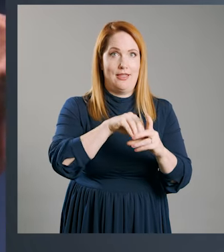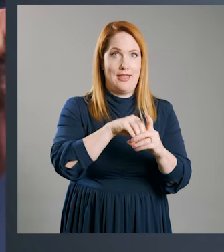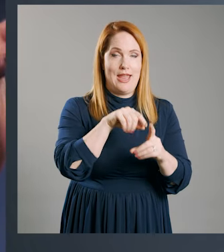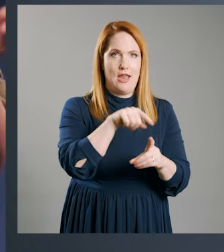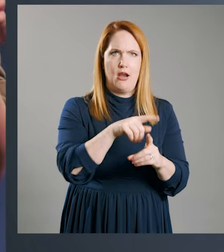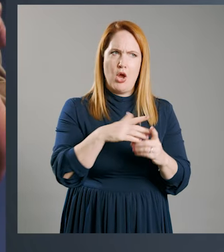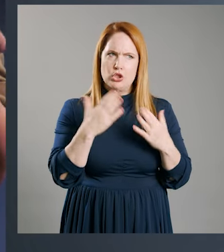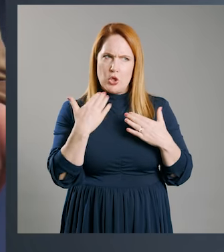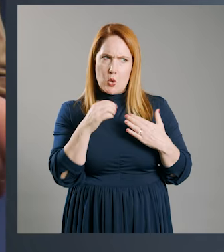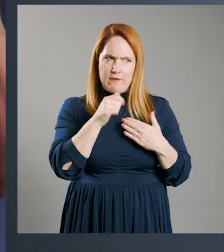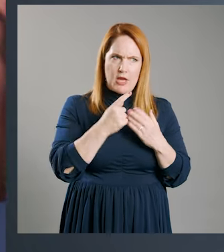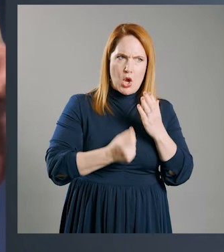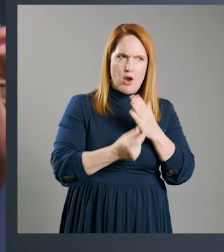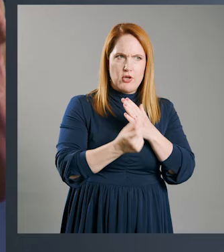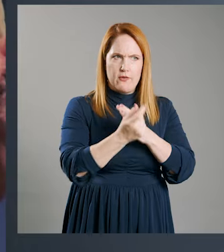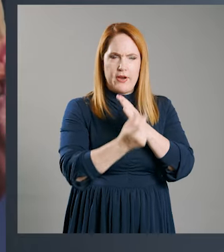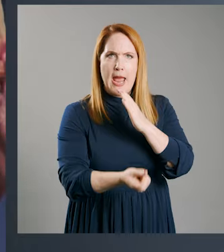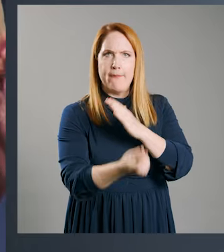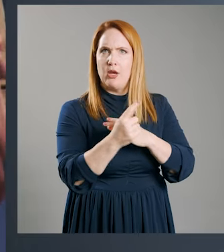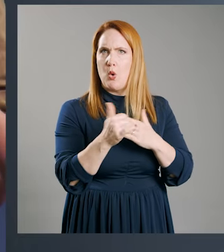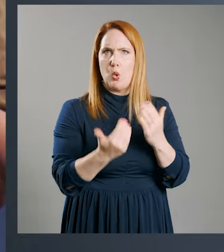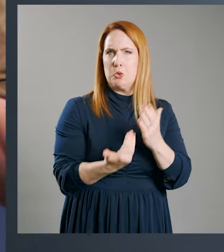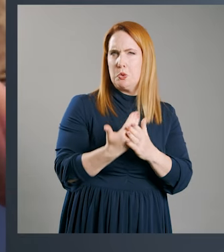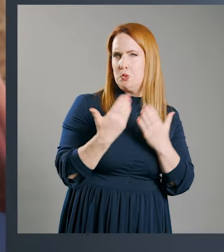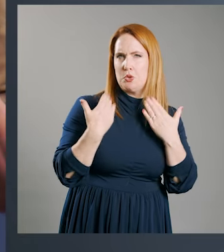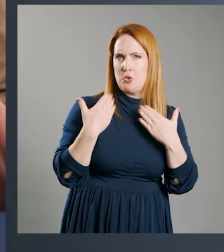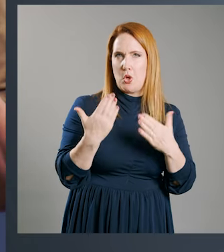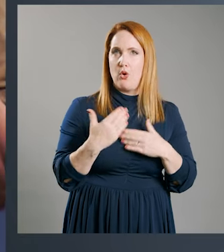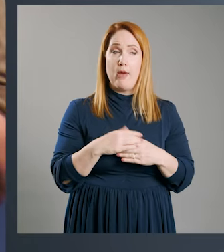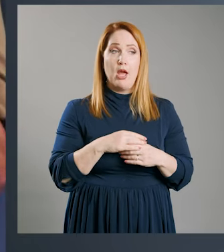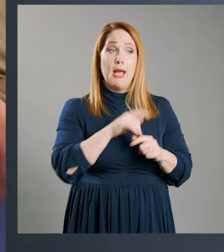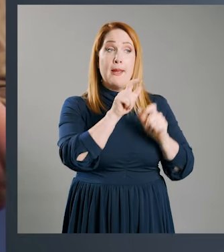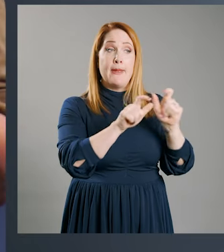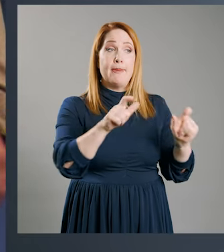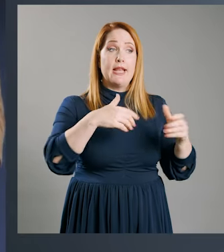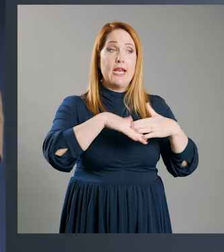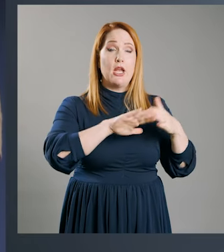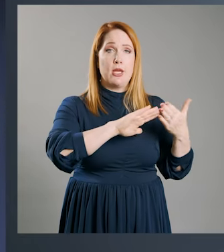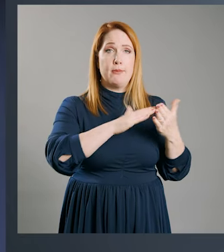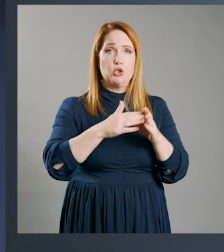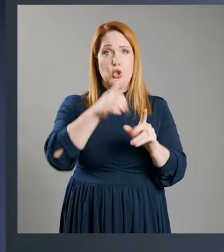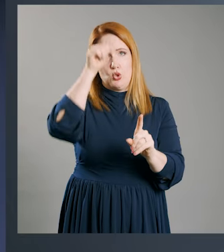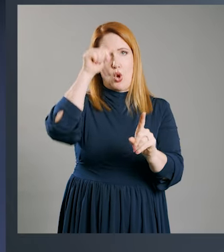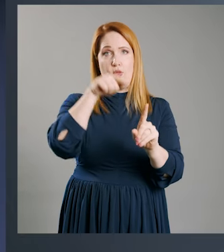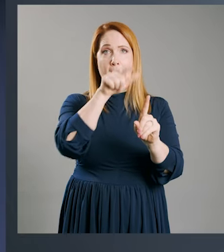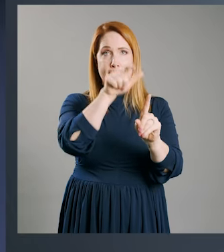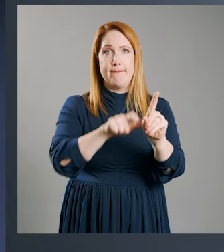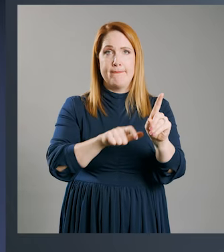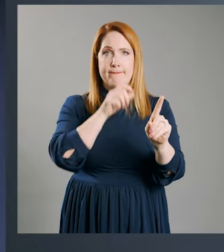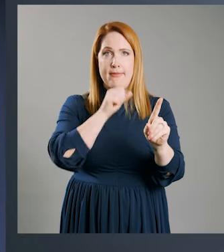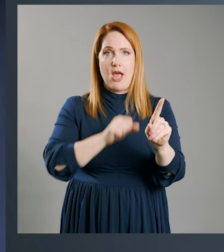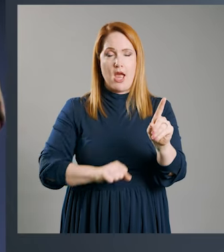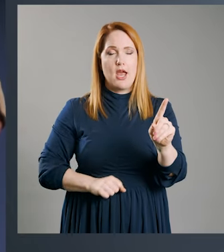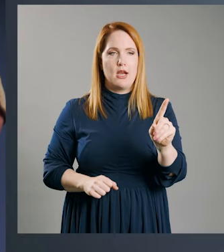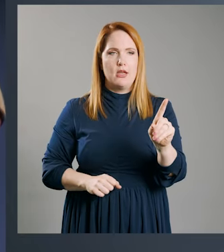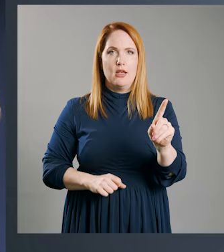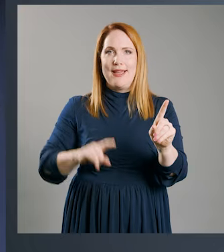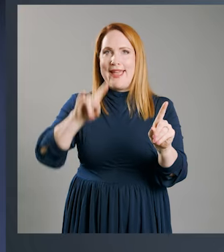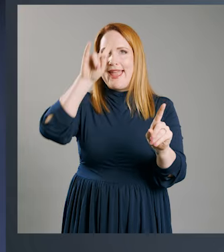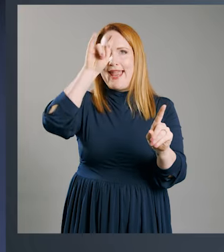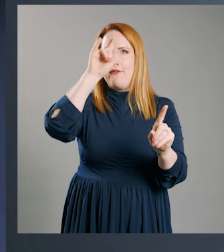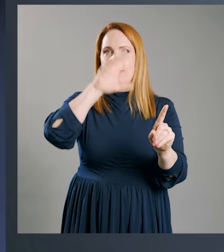of being possessed by a demon or whether this was a new thing. But he would have been known in that community. And it was